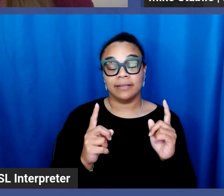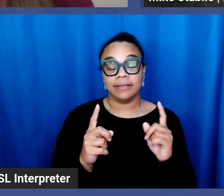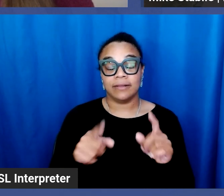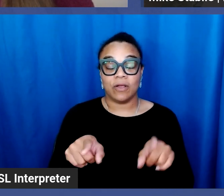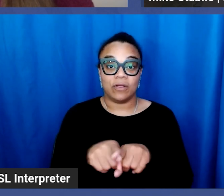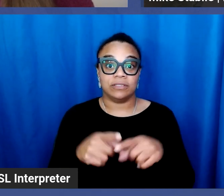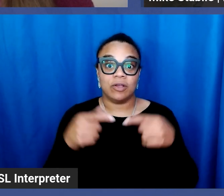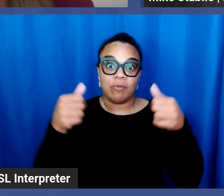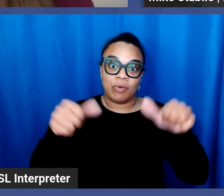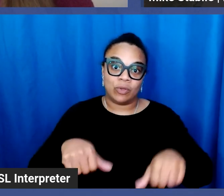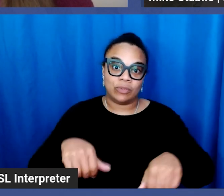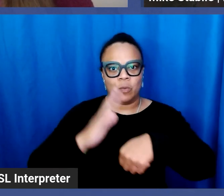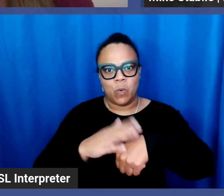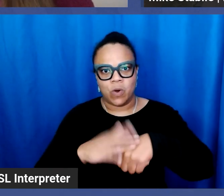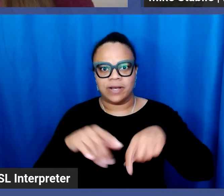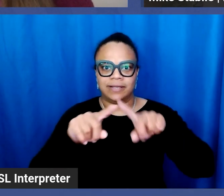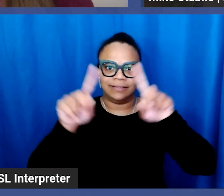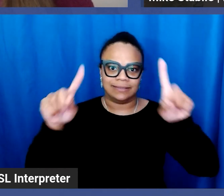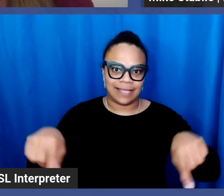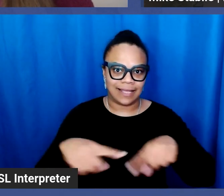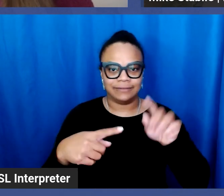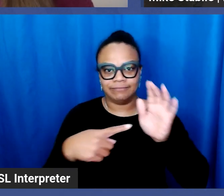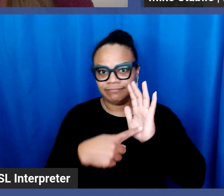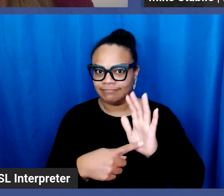warning signs that had to be posted saying that,